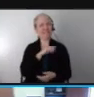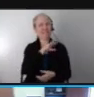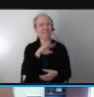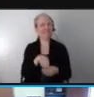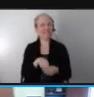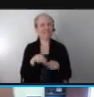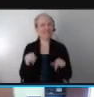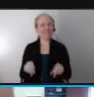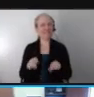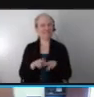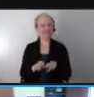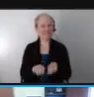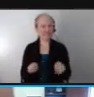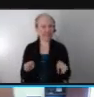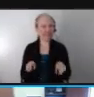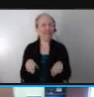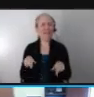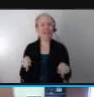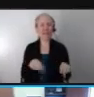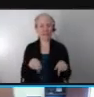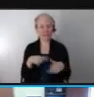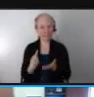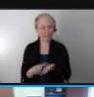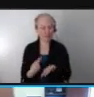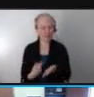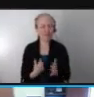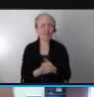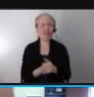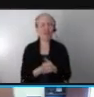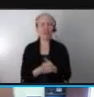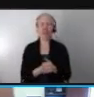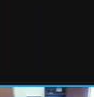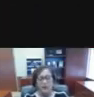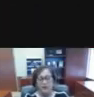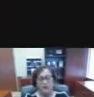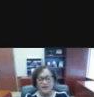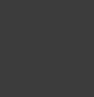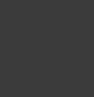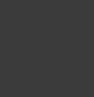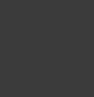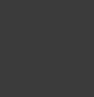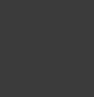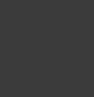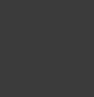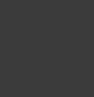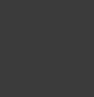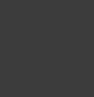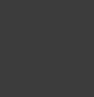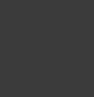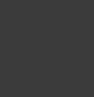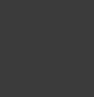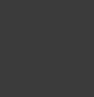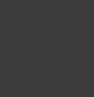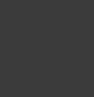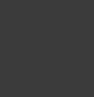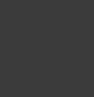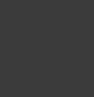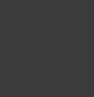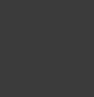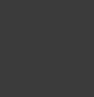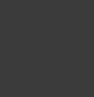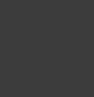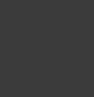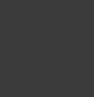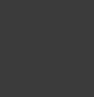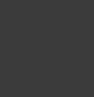the panel and a part of this discussion. I really think this is very important, and just thrilled that it